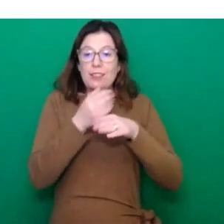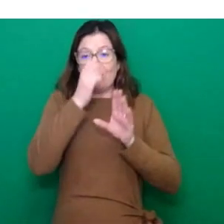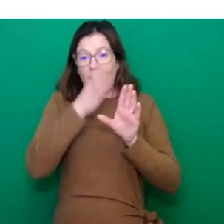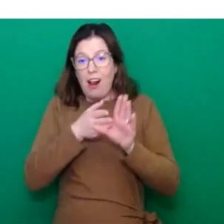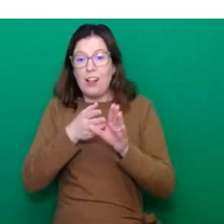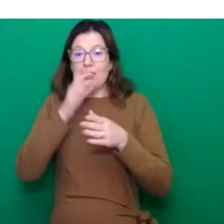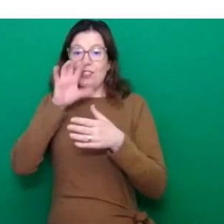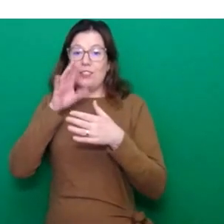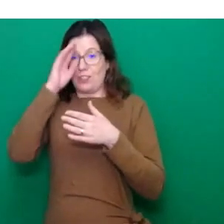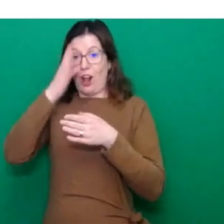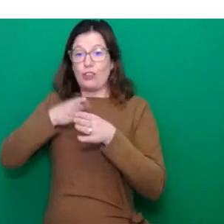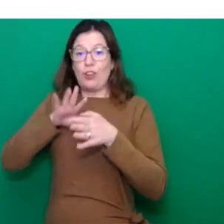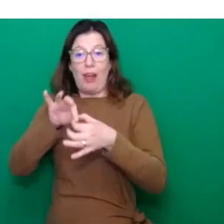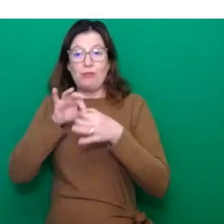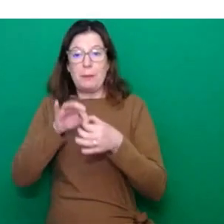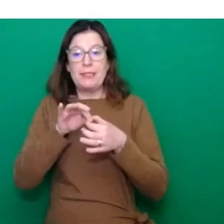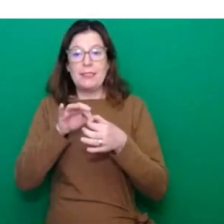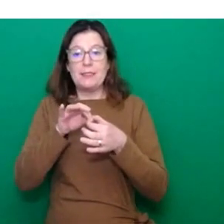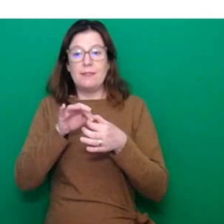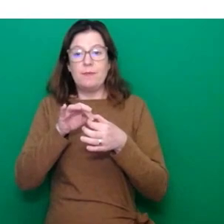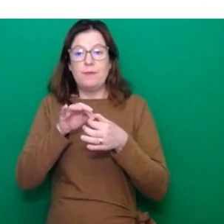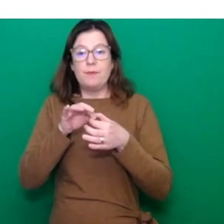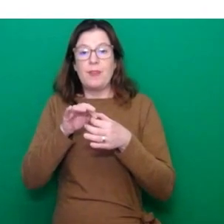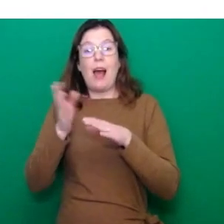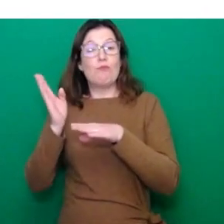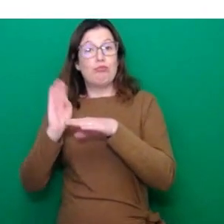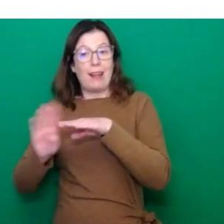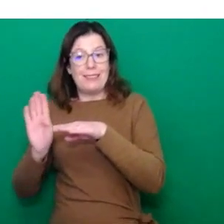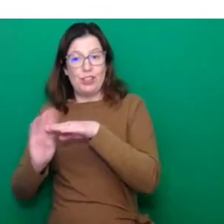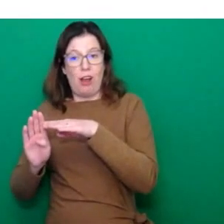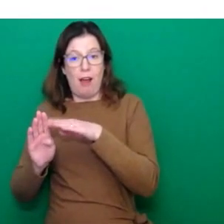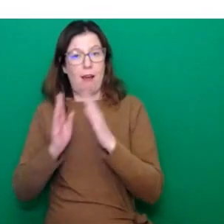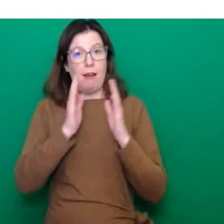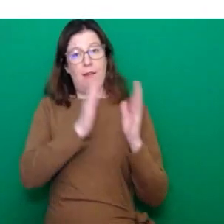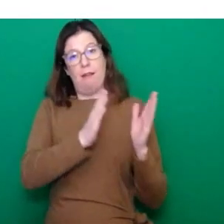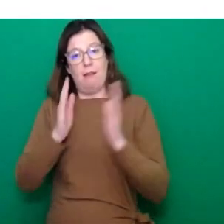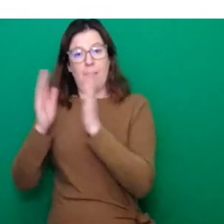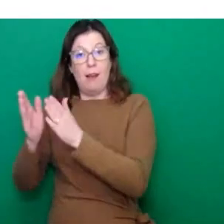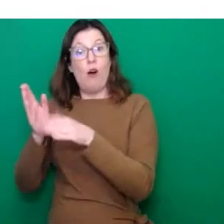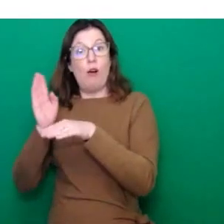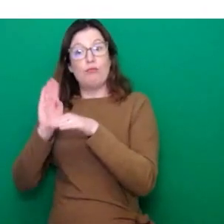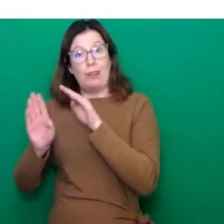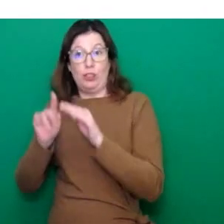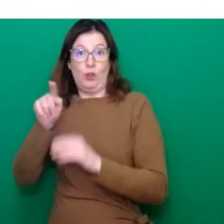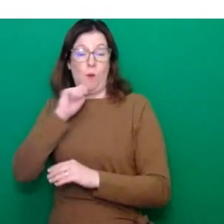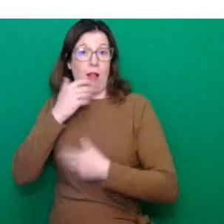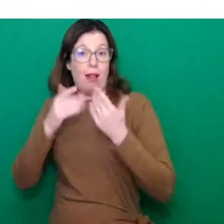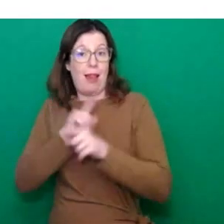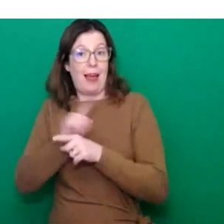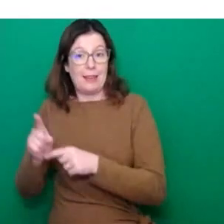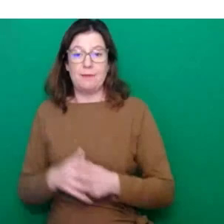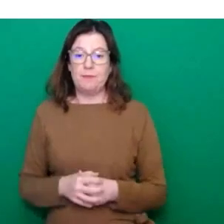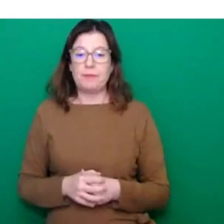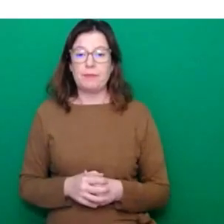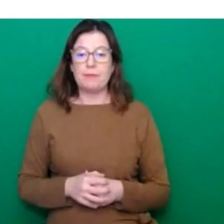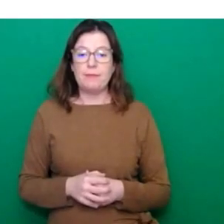psychological therapists, and the psychological practitioner roles, which is what we're going to be hearing about today. And you can go through